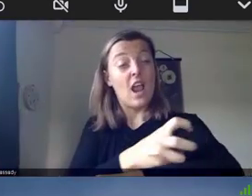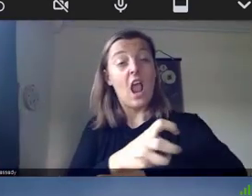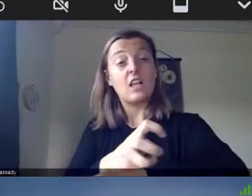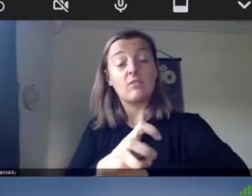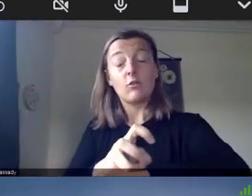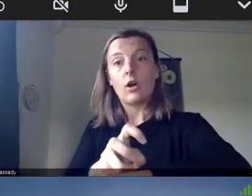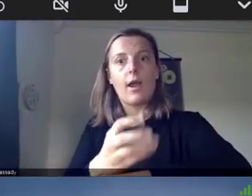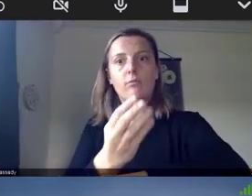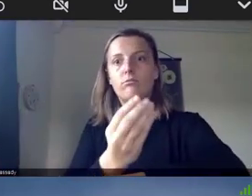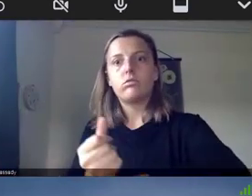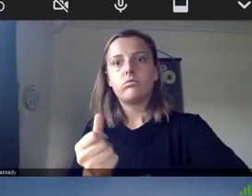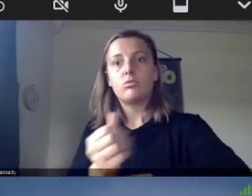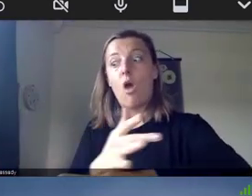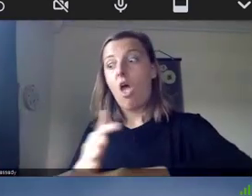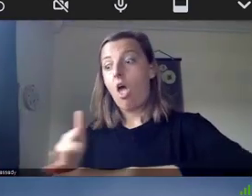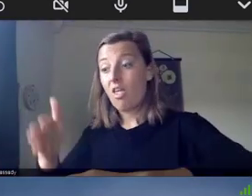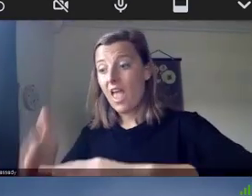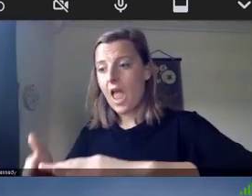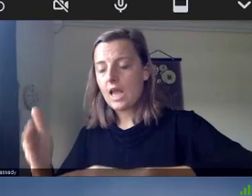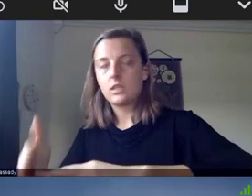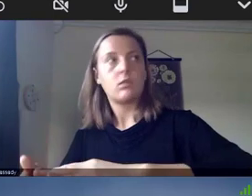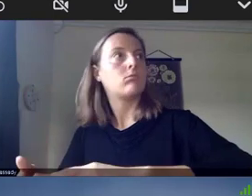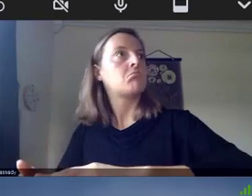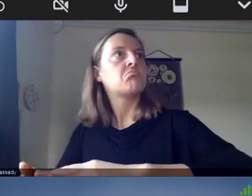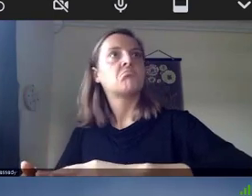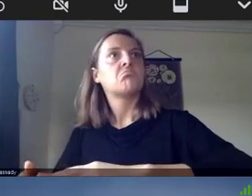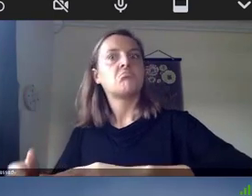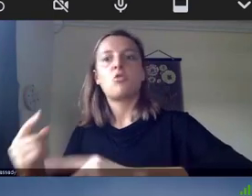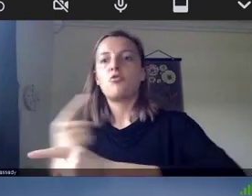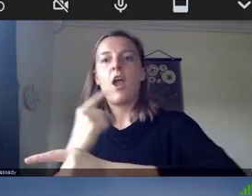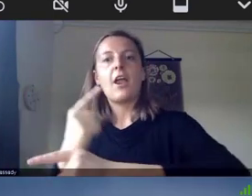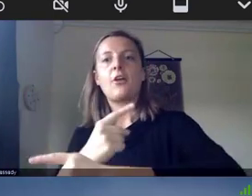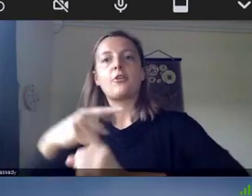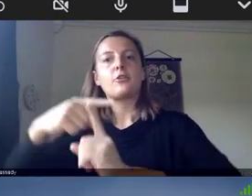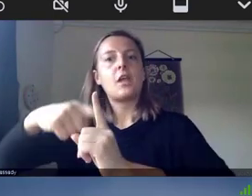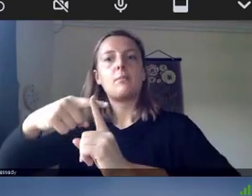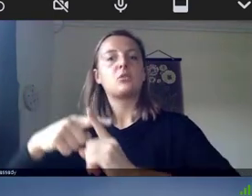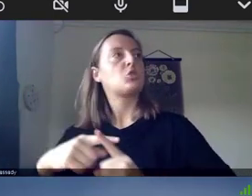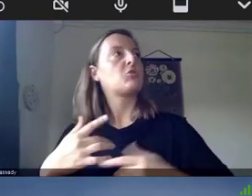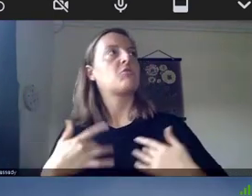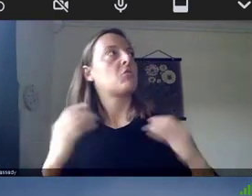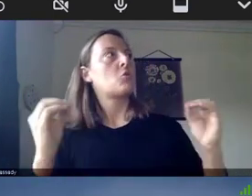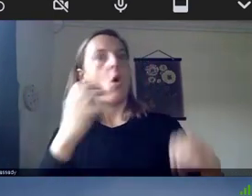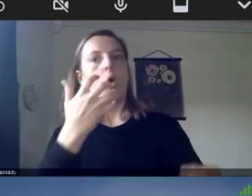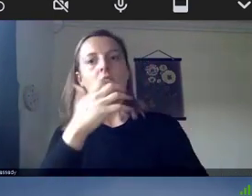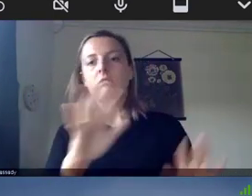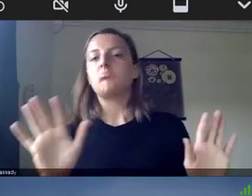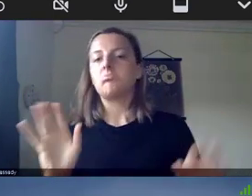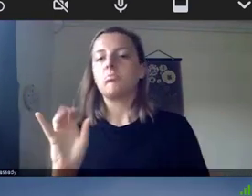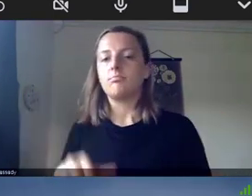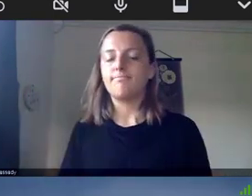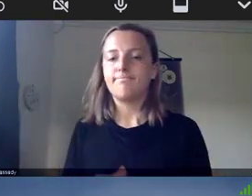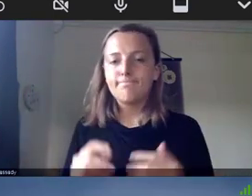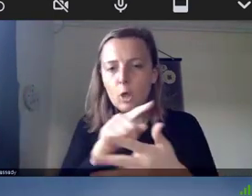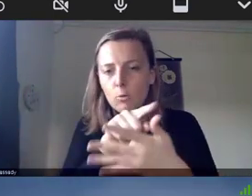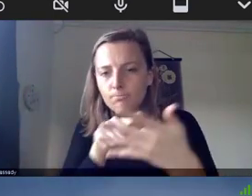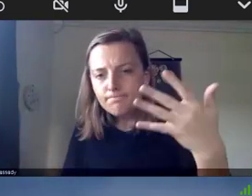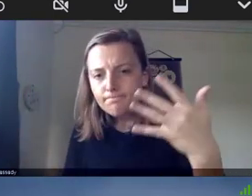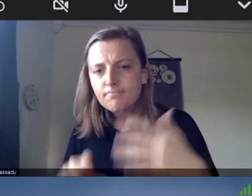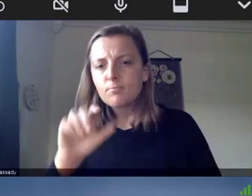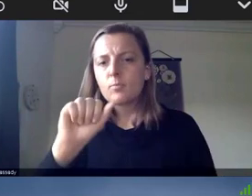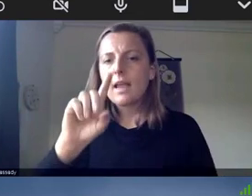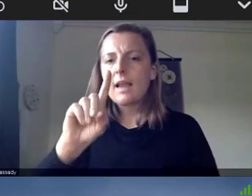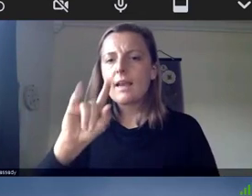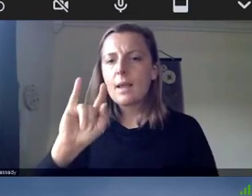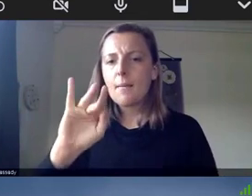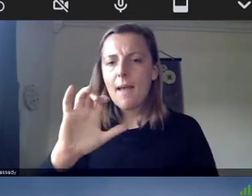Now, we talked about how we sort of like the adiabatic fin tip because the math's a little bit easier, right?